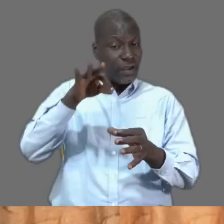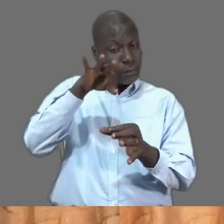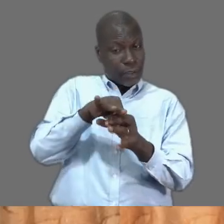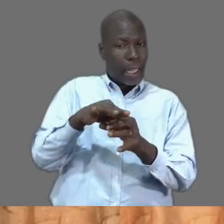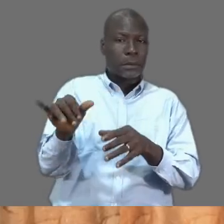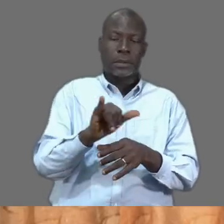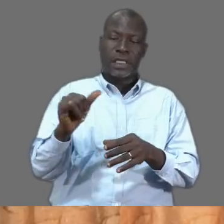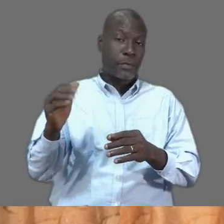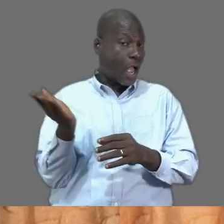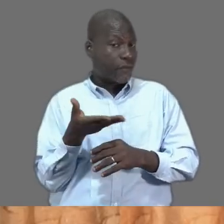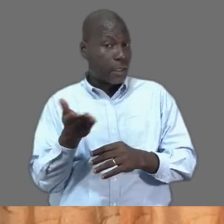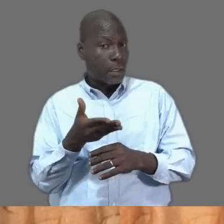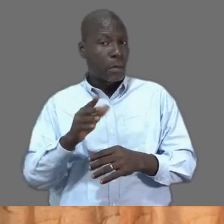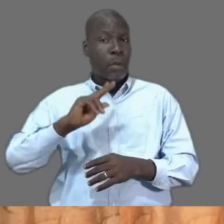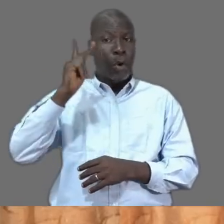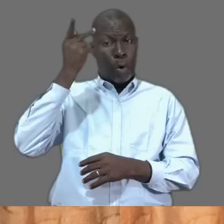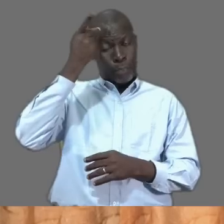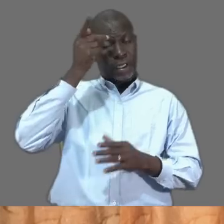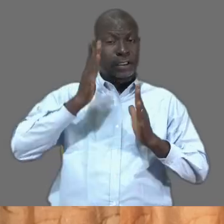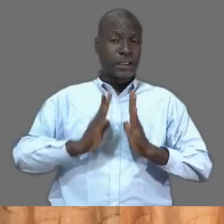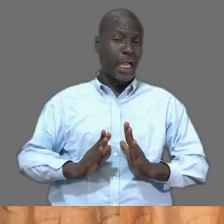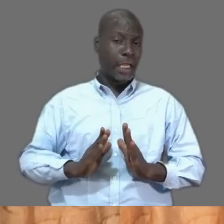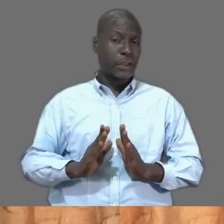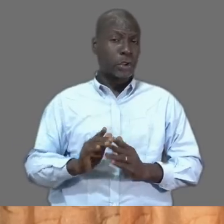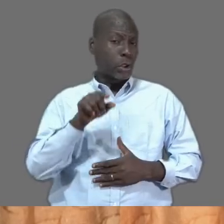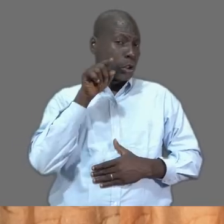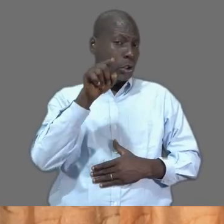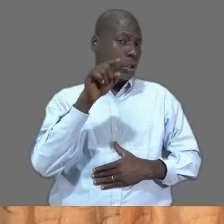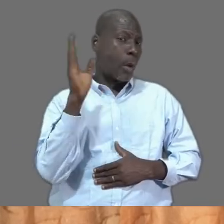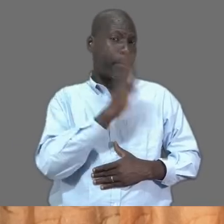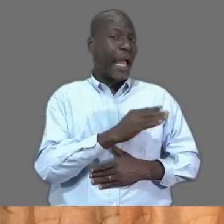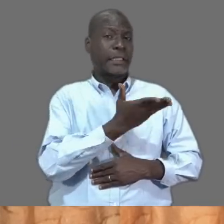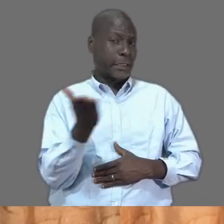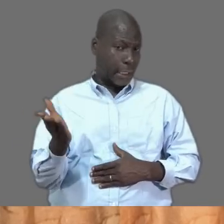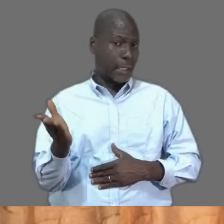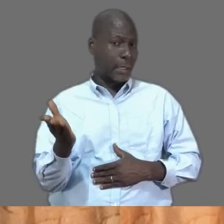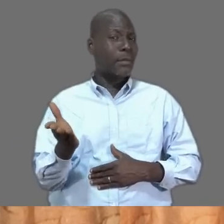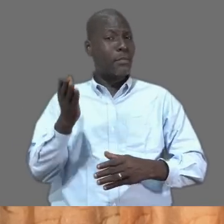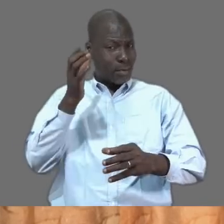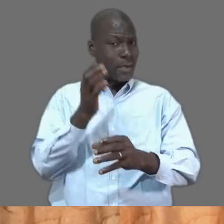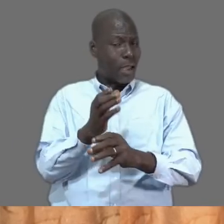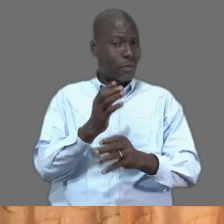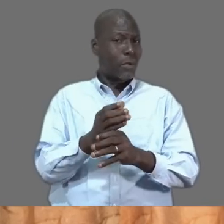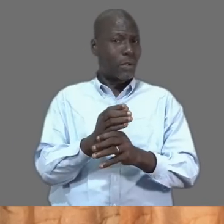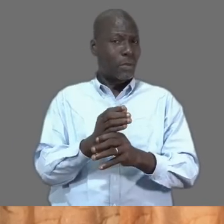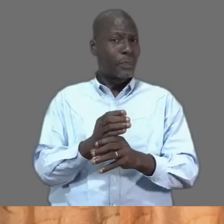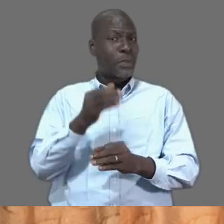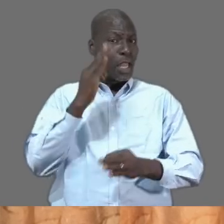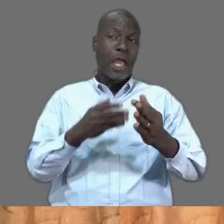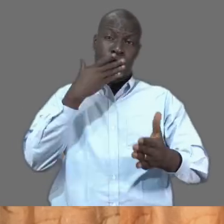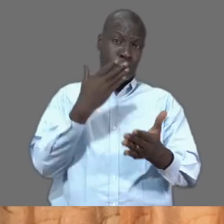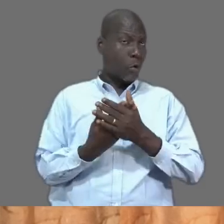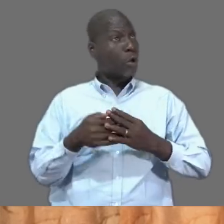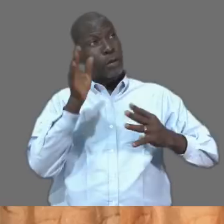water. Politicians, we need your arm. We yano. We should suse. I saw Onyango pon